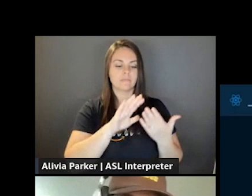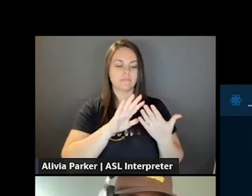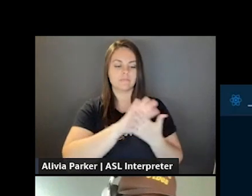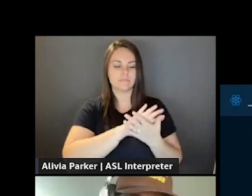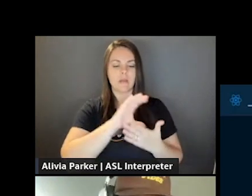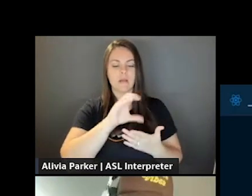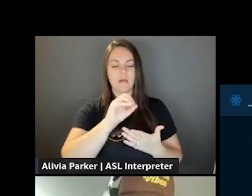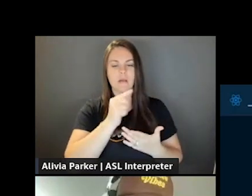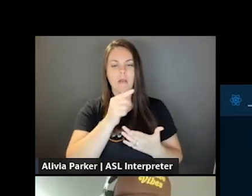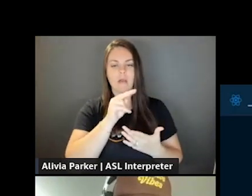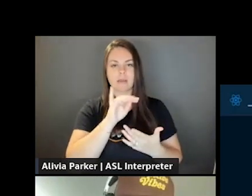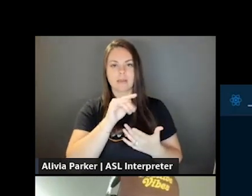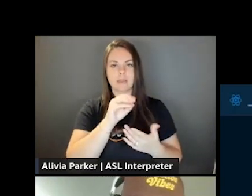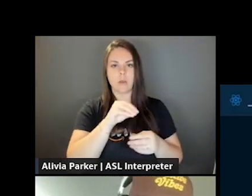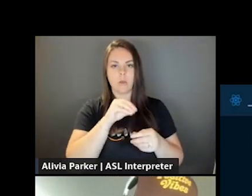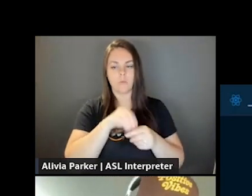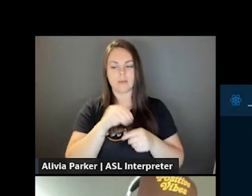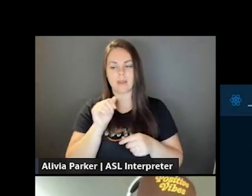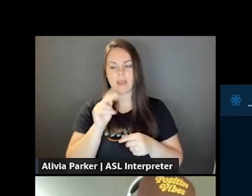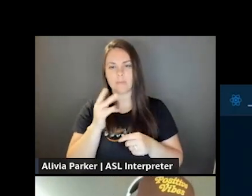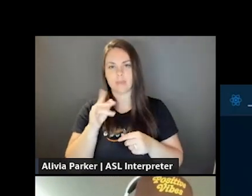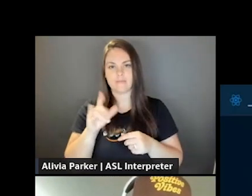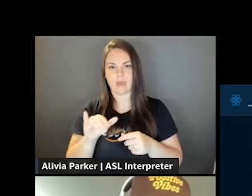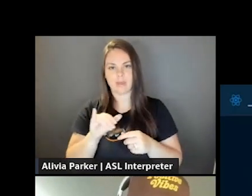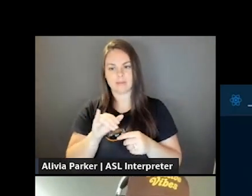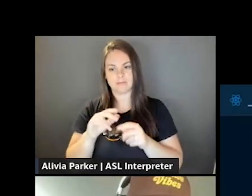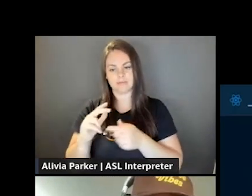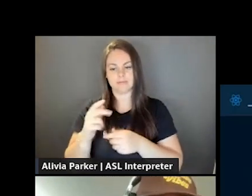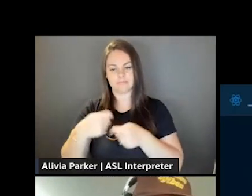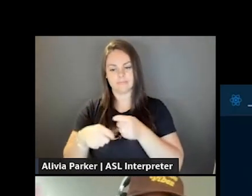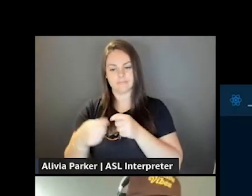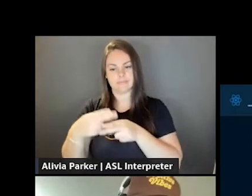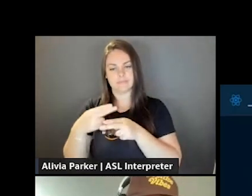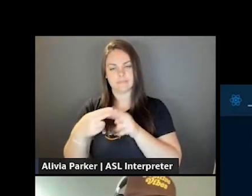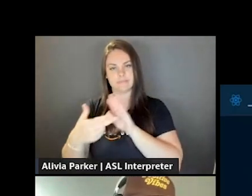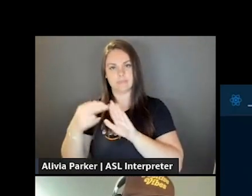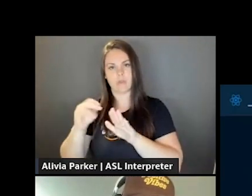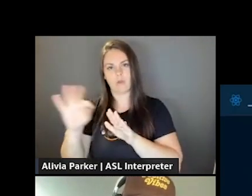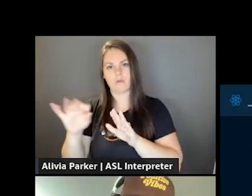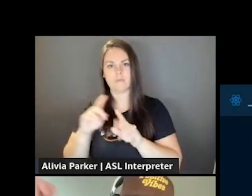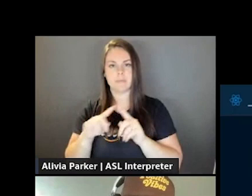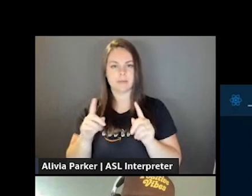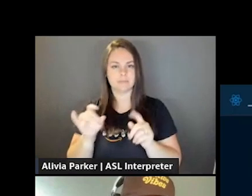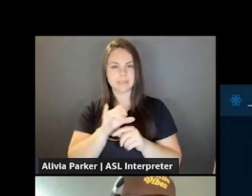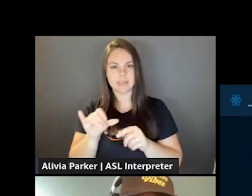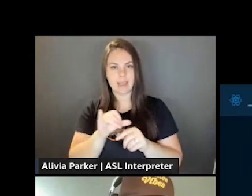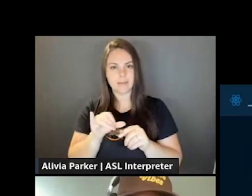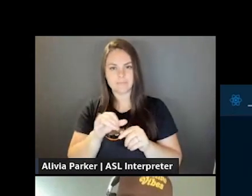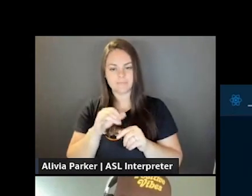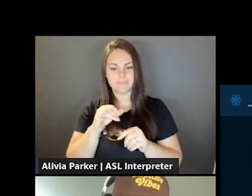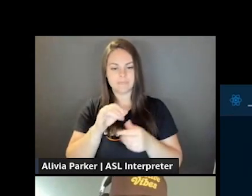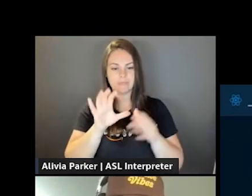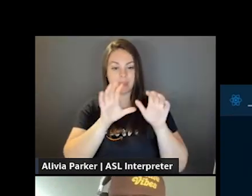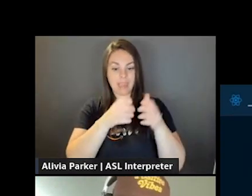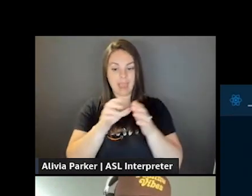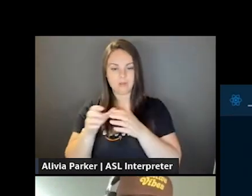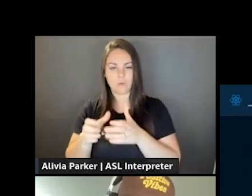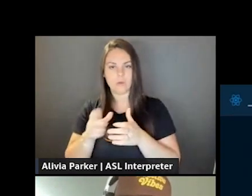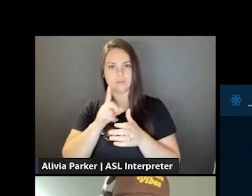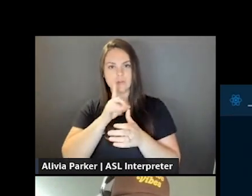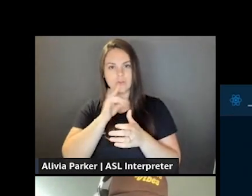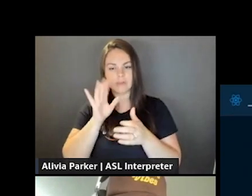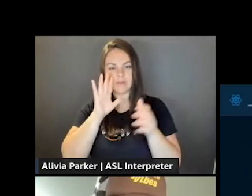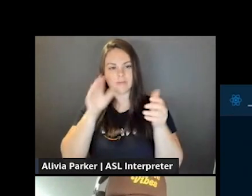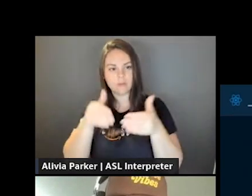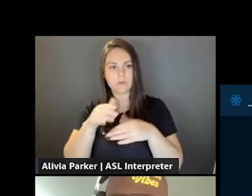right? So same with GraphQL, it's using AppSync. It's what I love, the categories. It's really tuned to developers and not